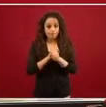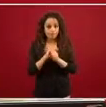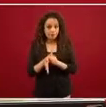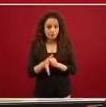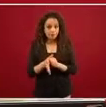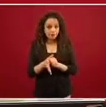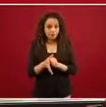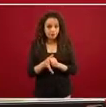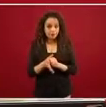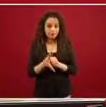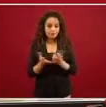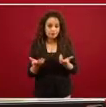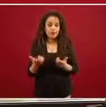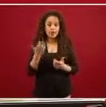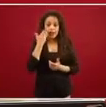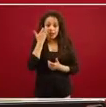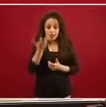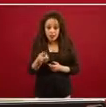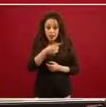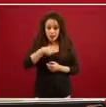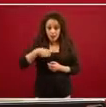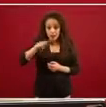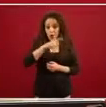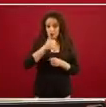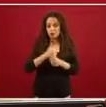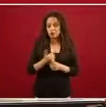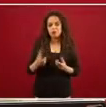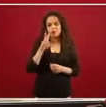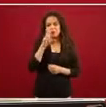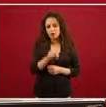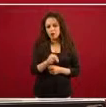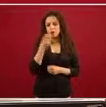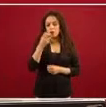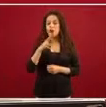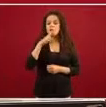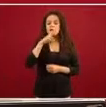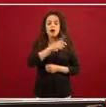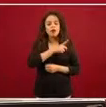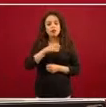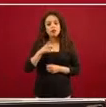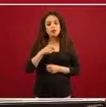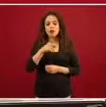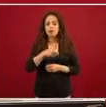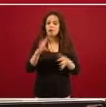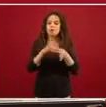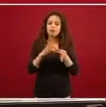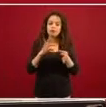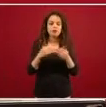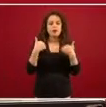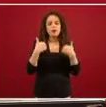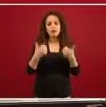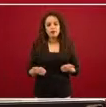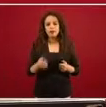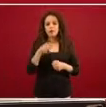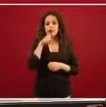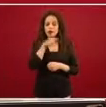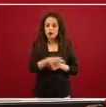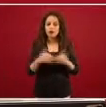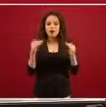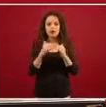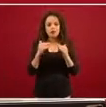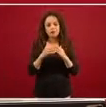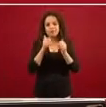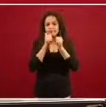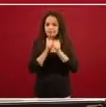don't abide by these mitigation measures that can be summarized with the phrase stay